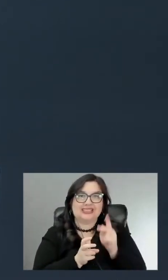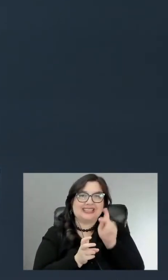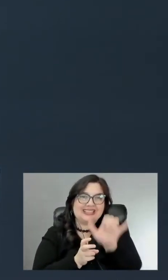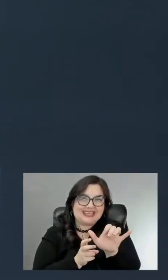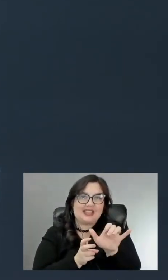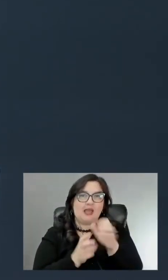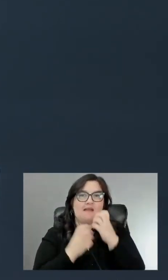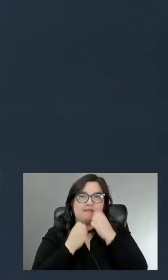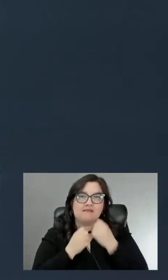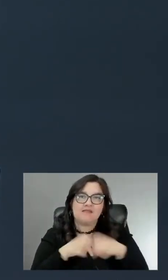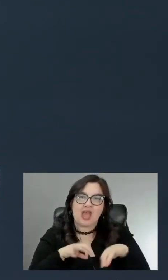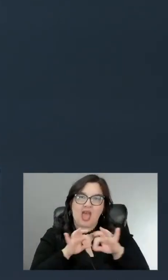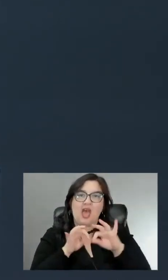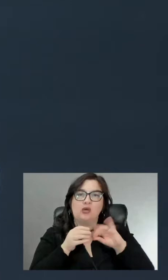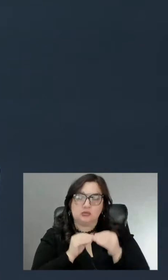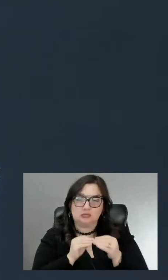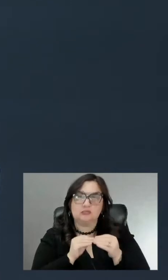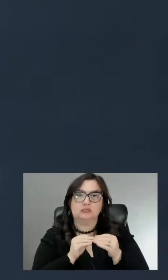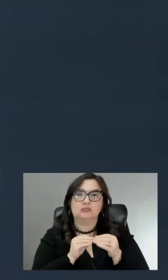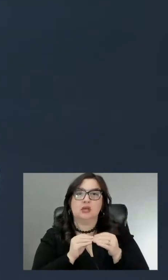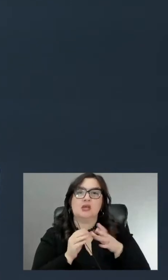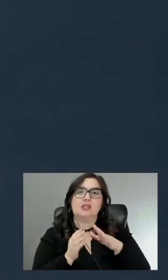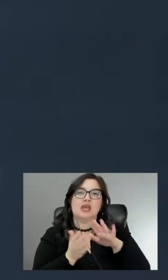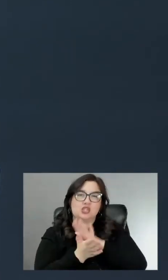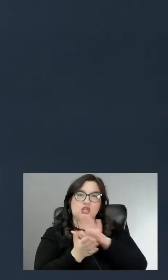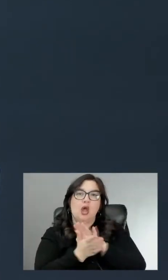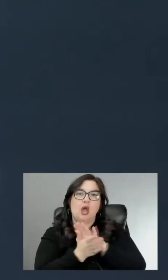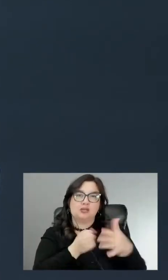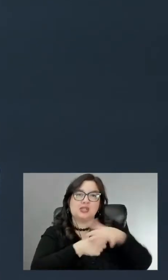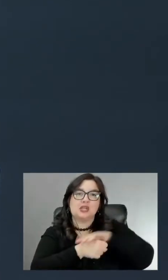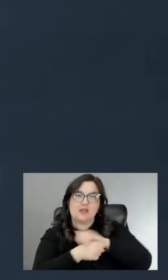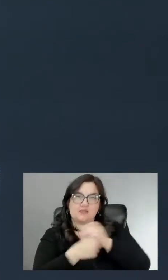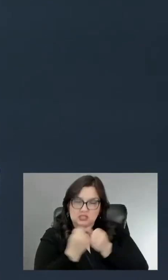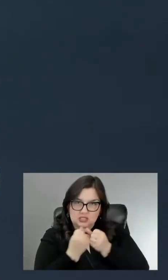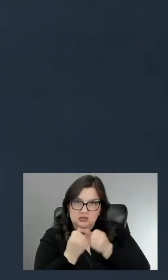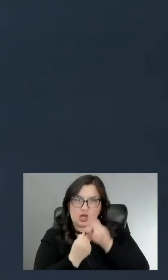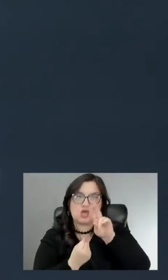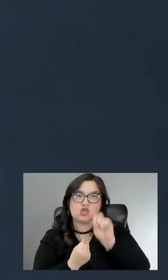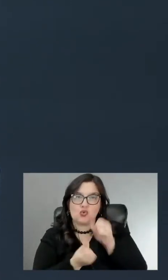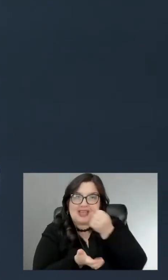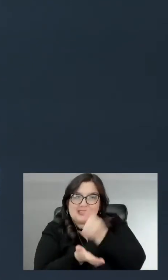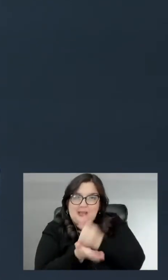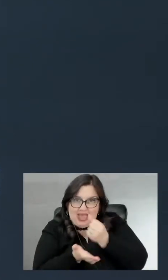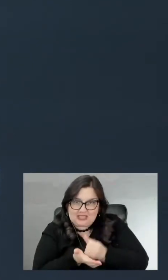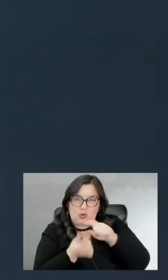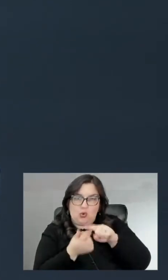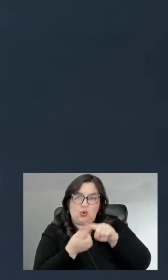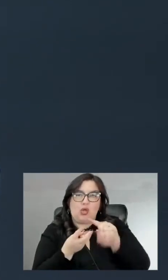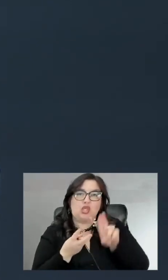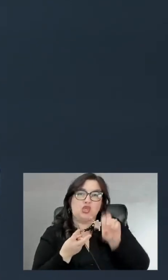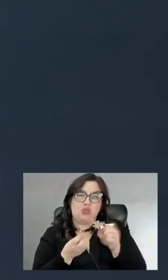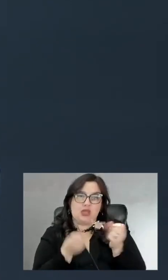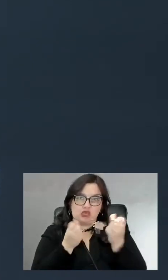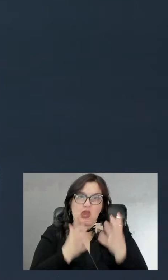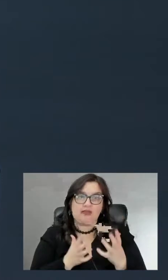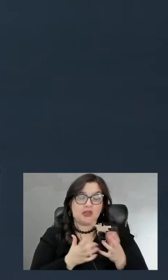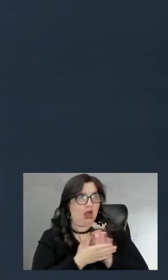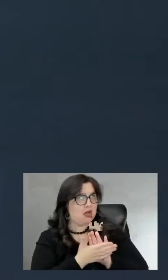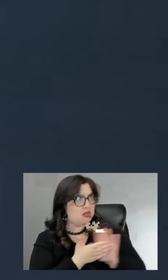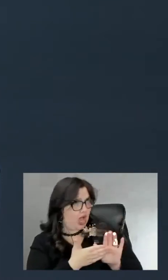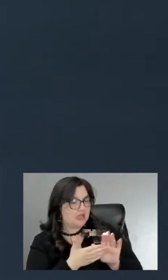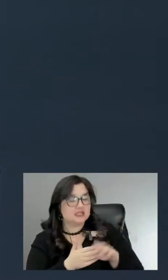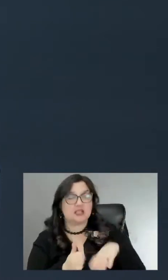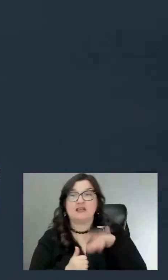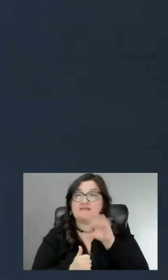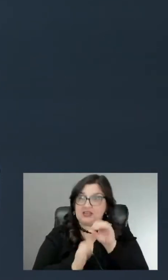Right. The document coverage, we are currently support US passports and US driver's license for Nice. 50 states and 2 territories, which